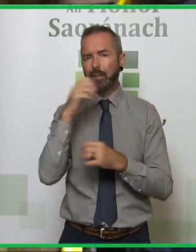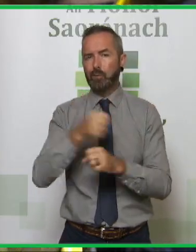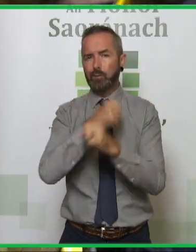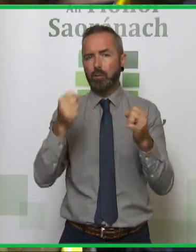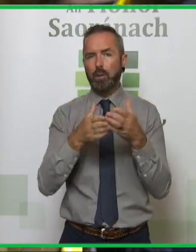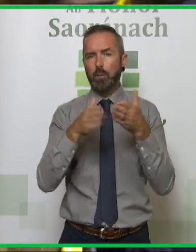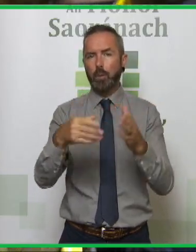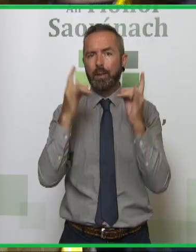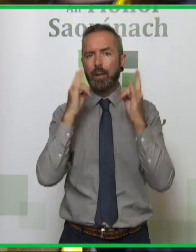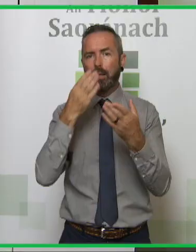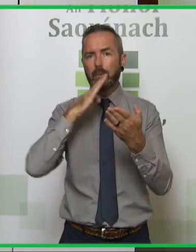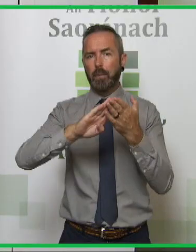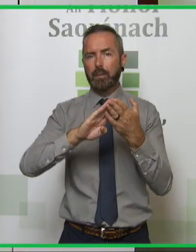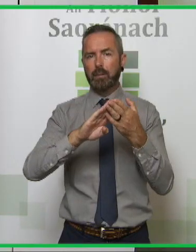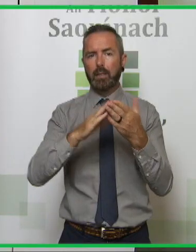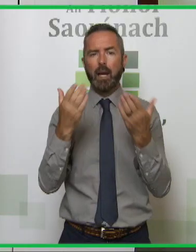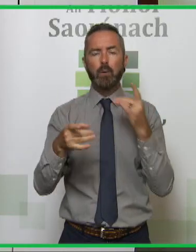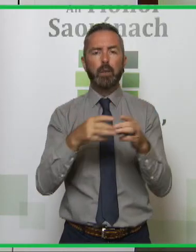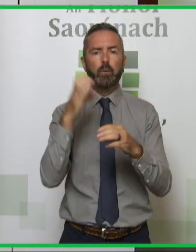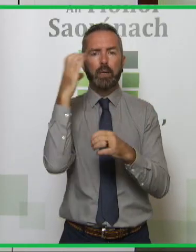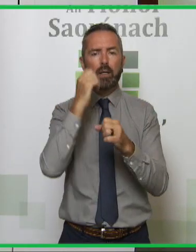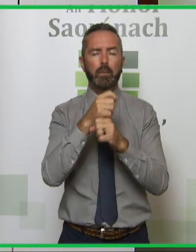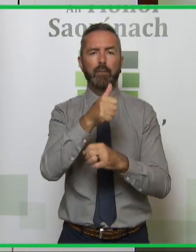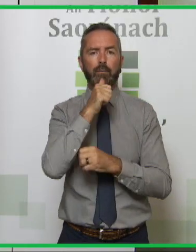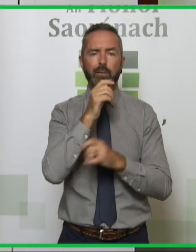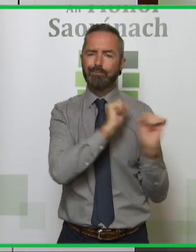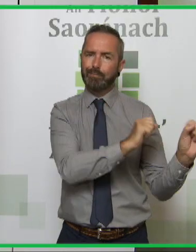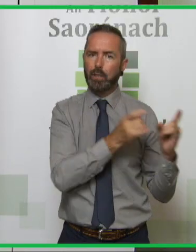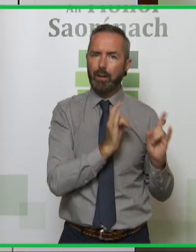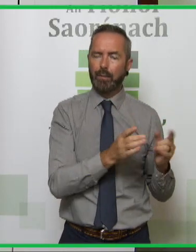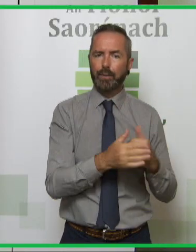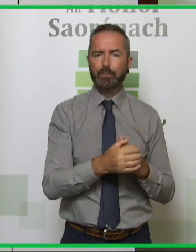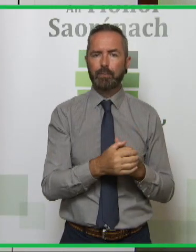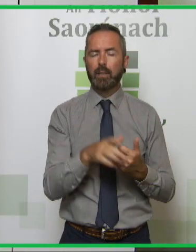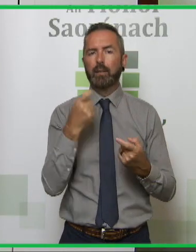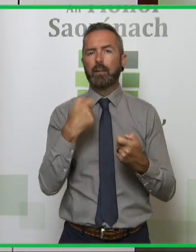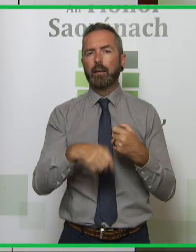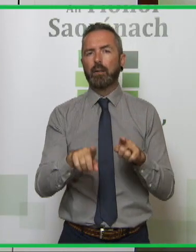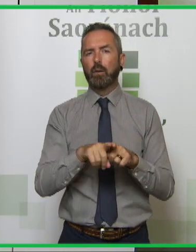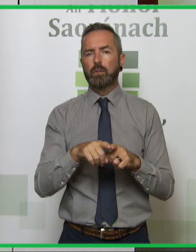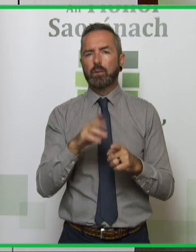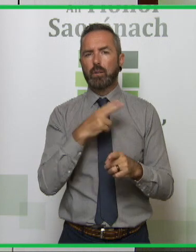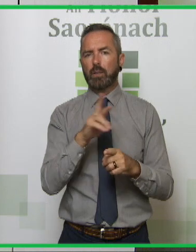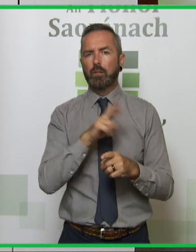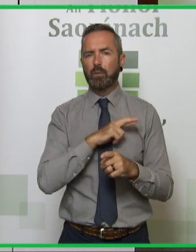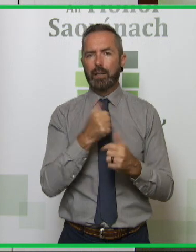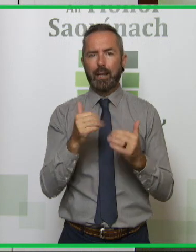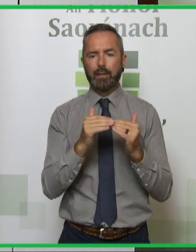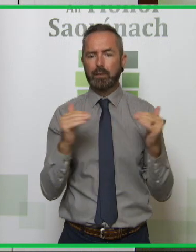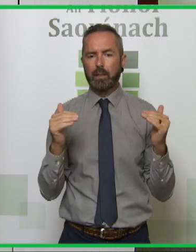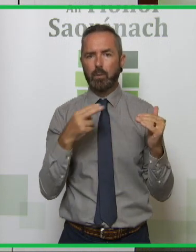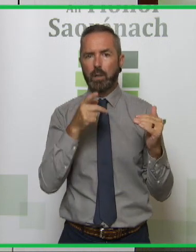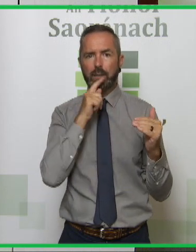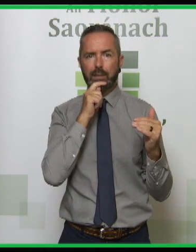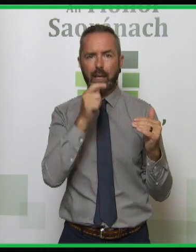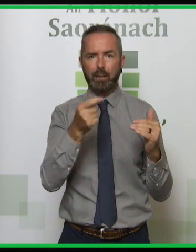health message. We're telling people that we care first and foremost about their health. And then on top of that, it's not a nanny state. We're not telling people what